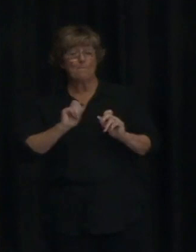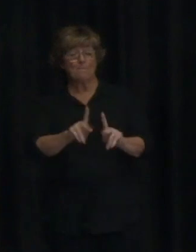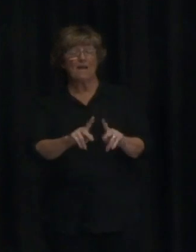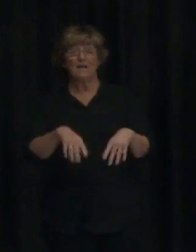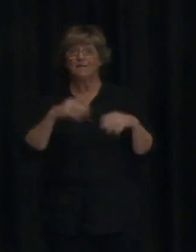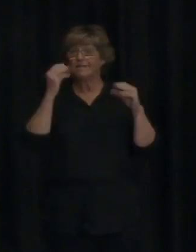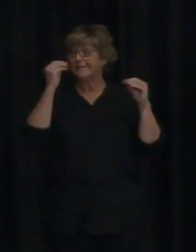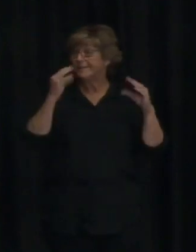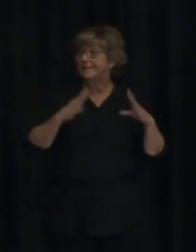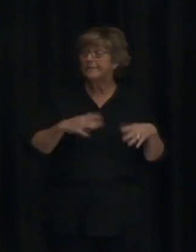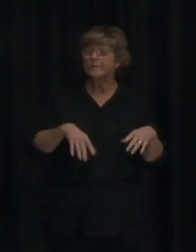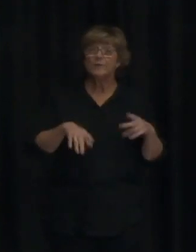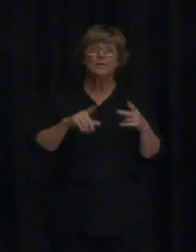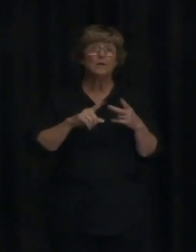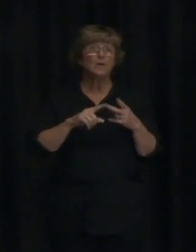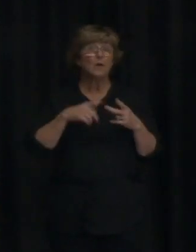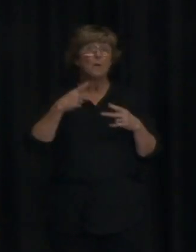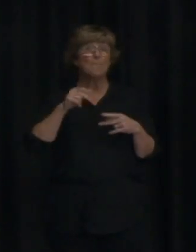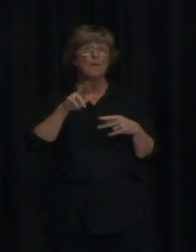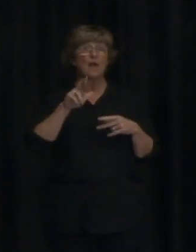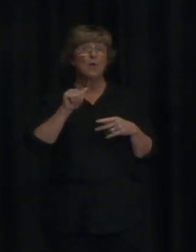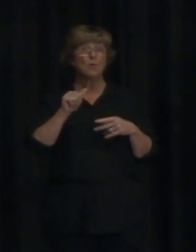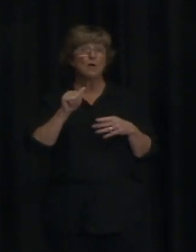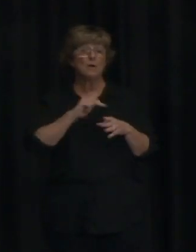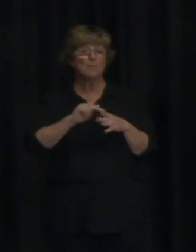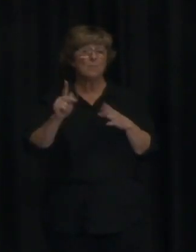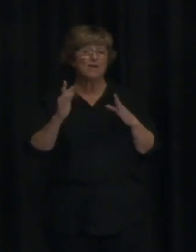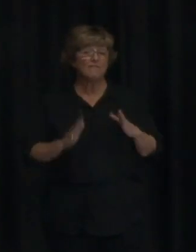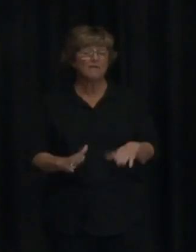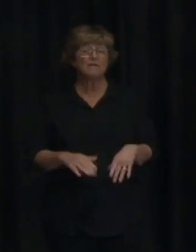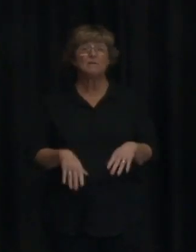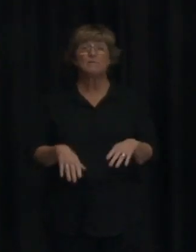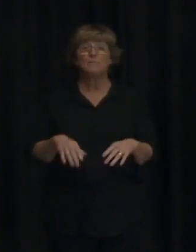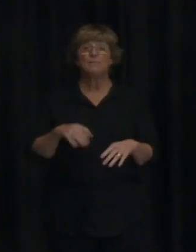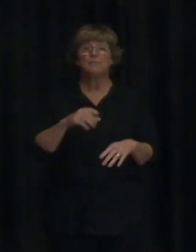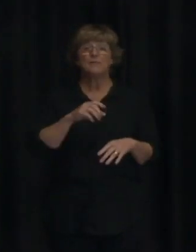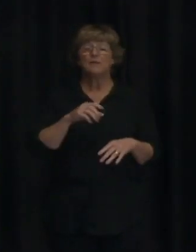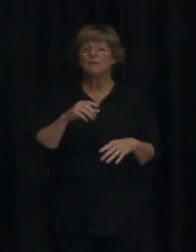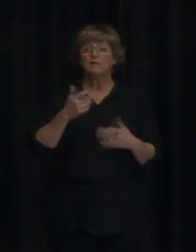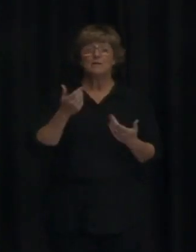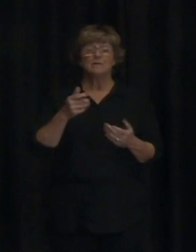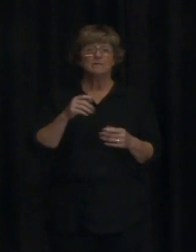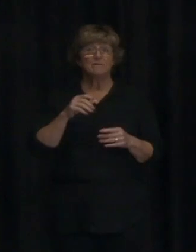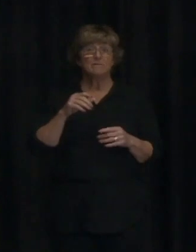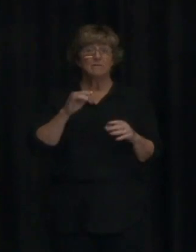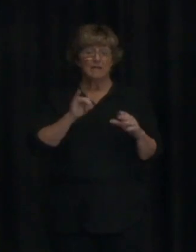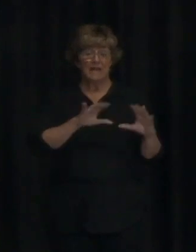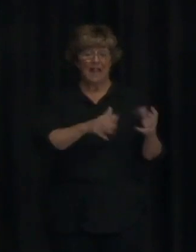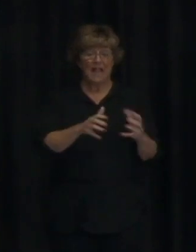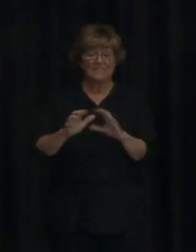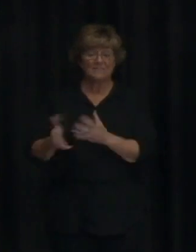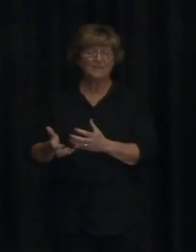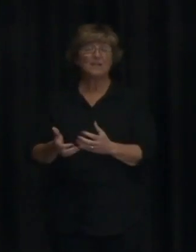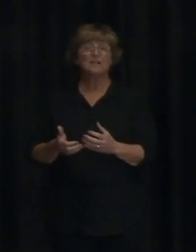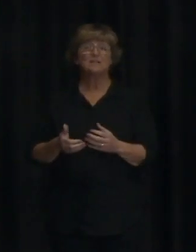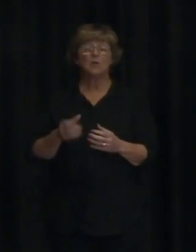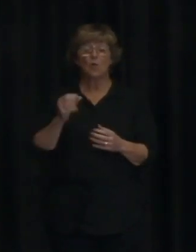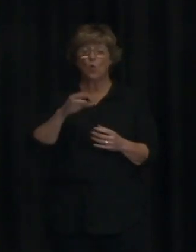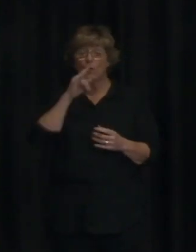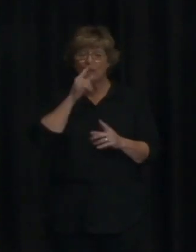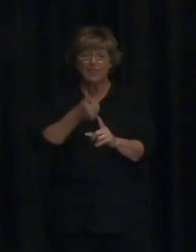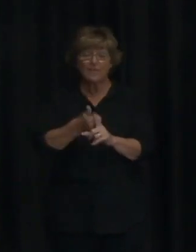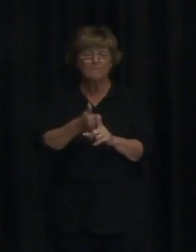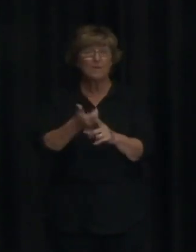teachers, be it paraprofessionals, be it classified support staff, be it kids themselves. For whatever